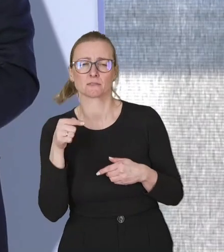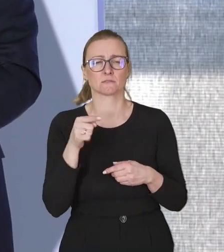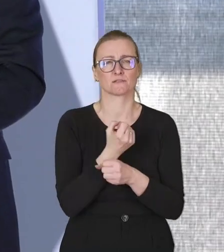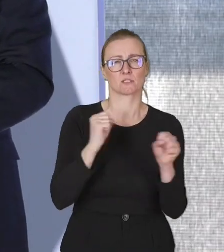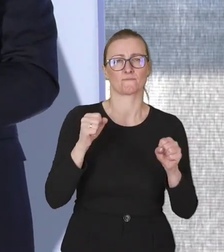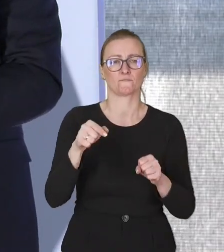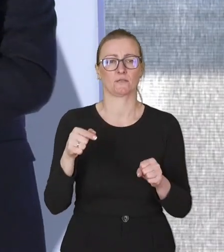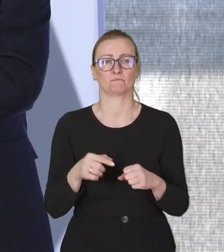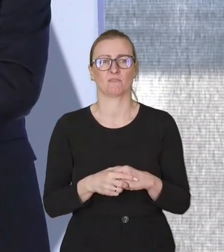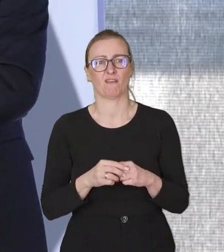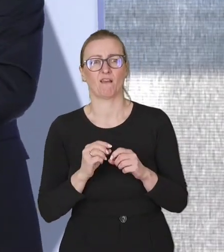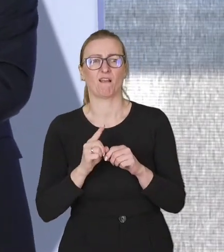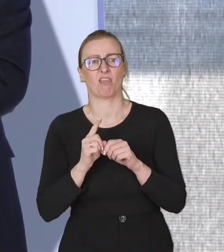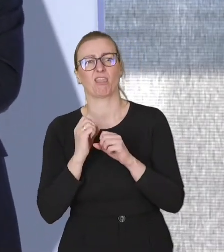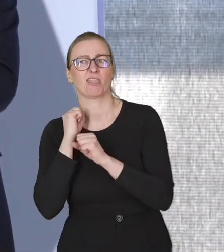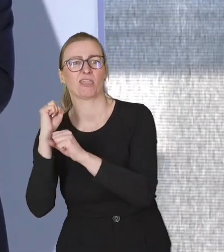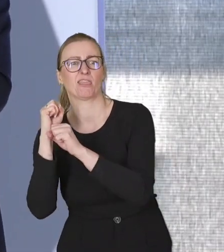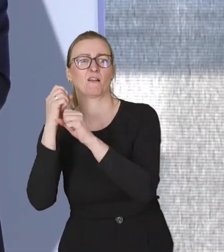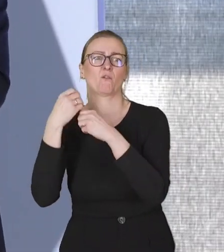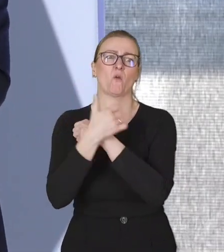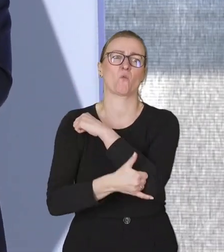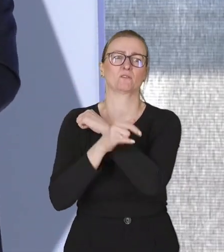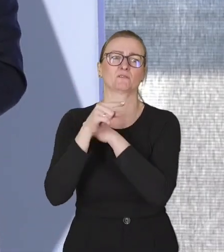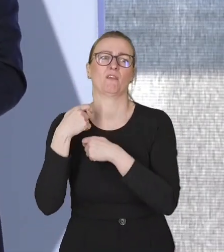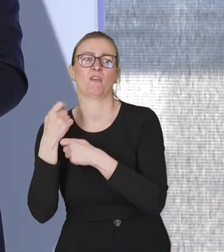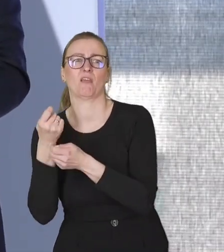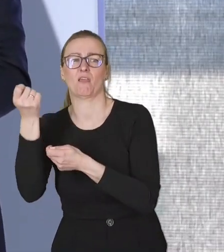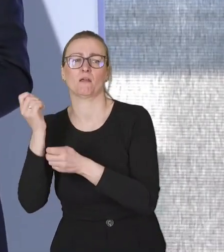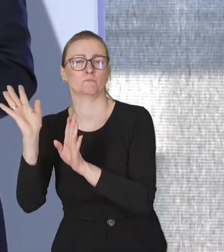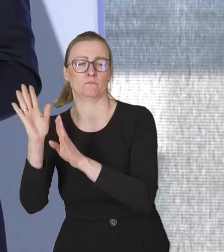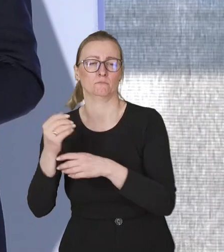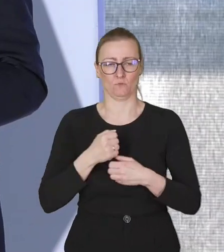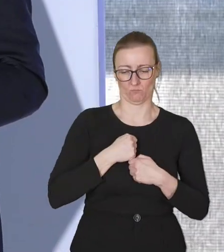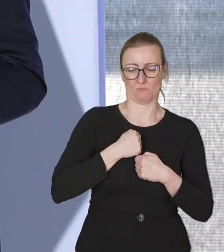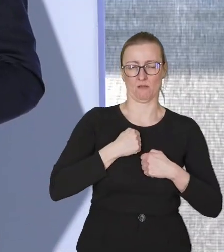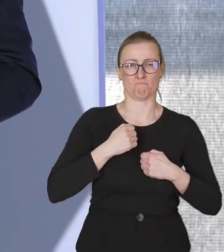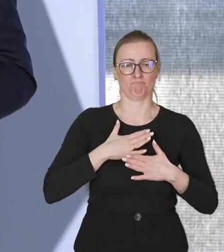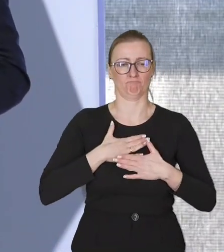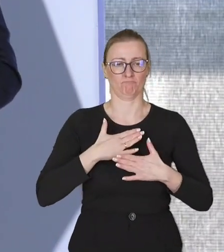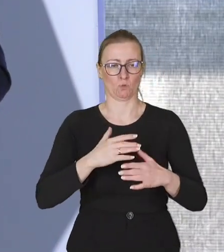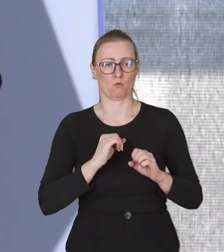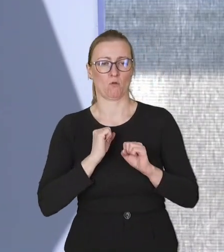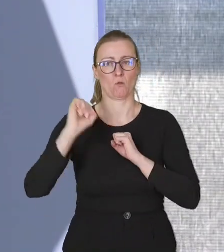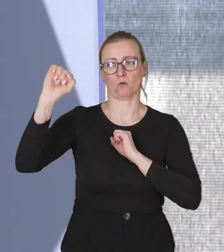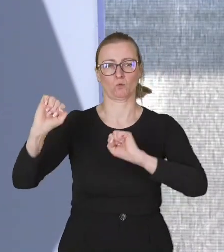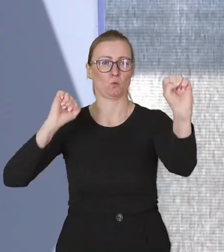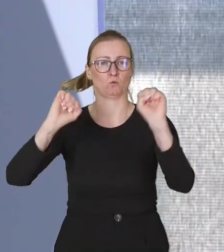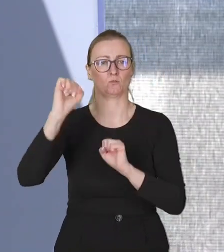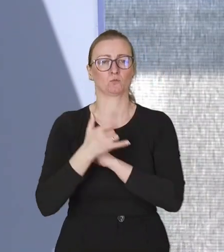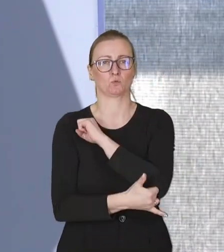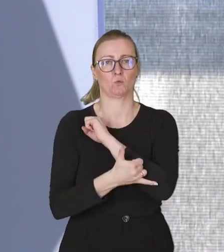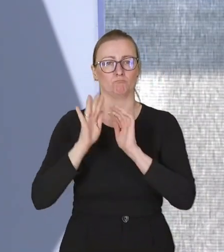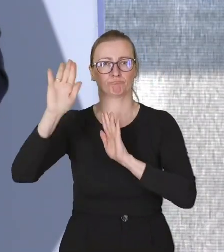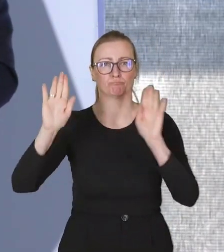Europe with the offer of the clean trade and investment partnerships. These three flagships are going to